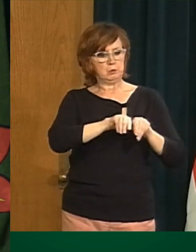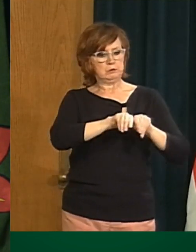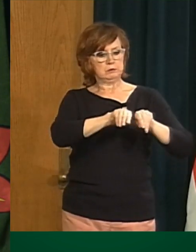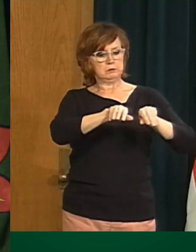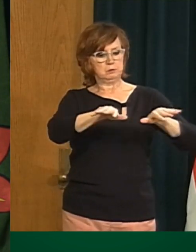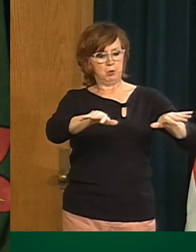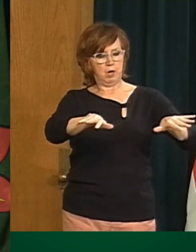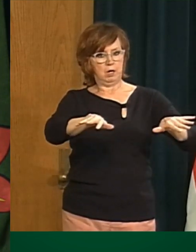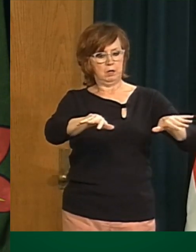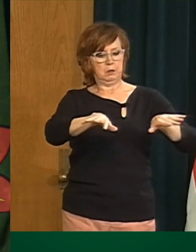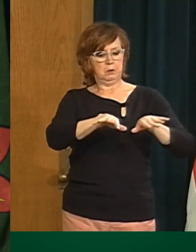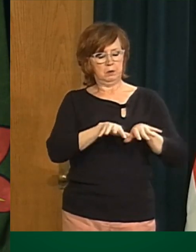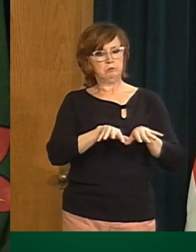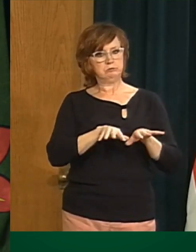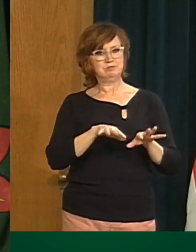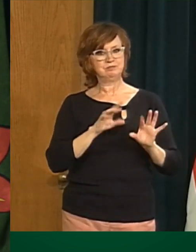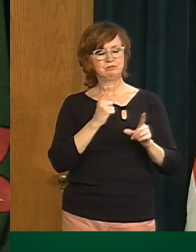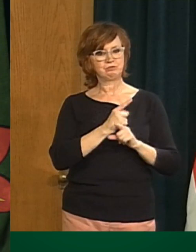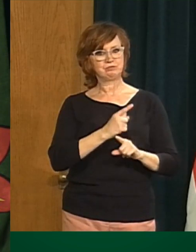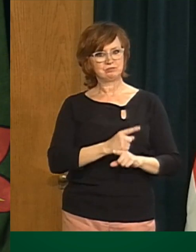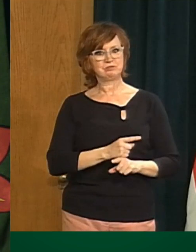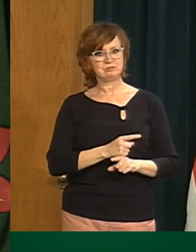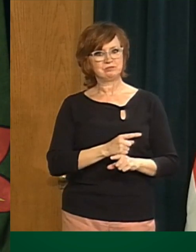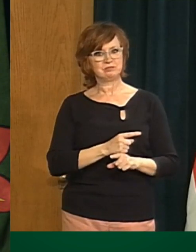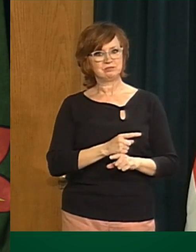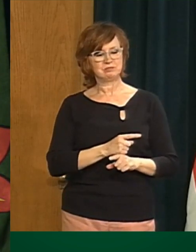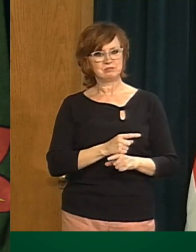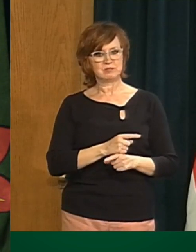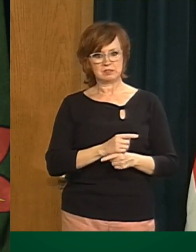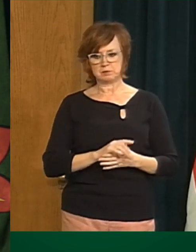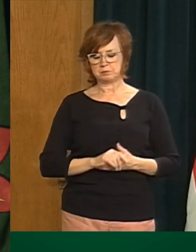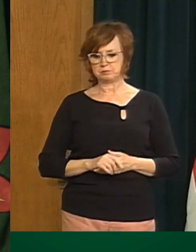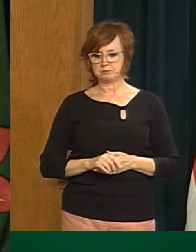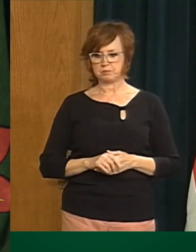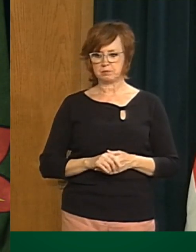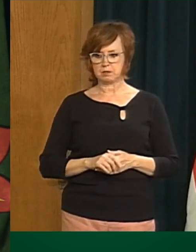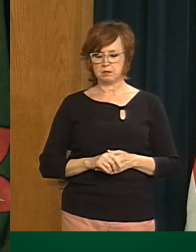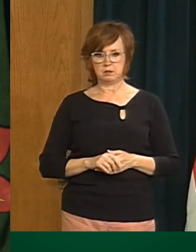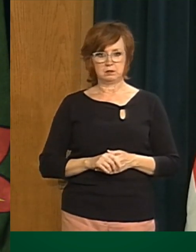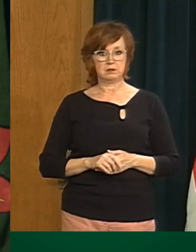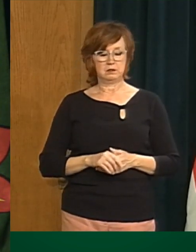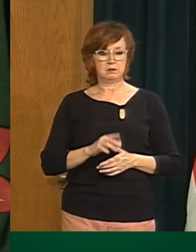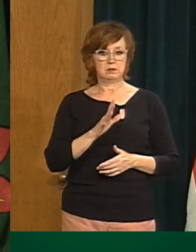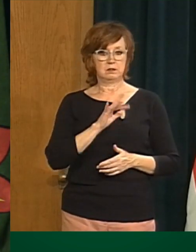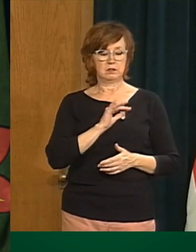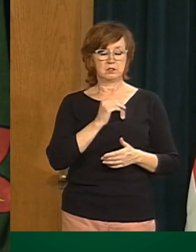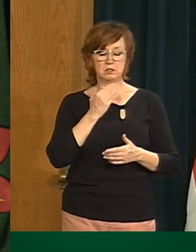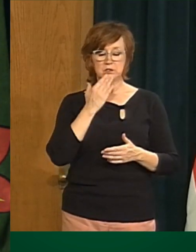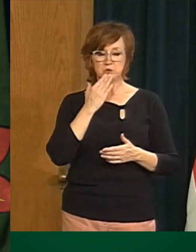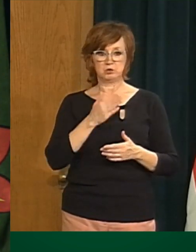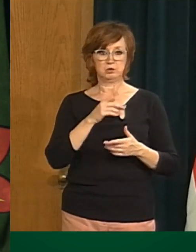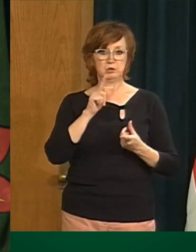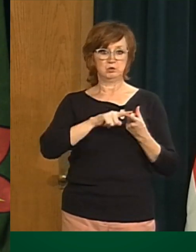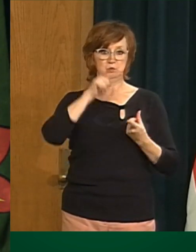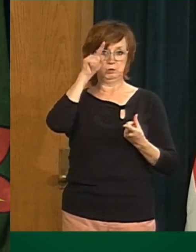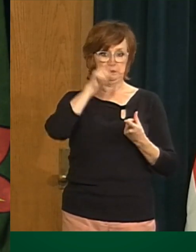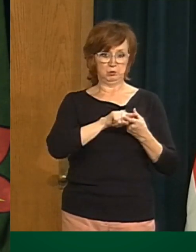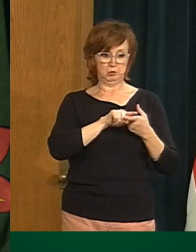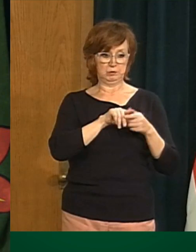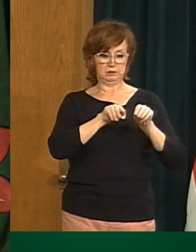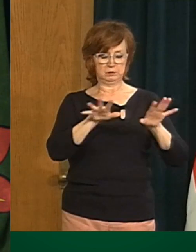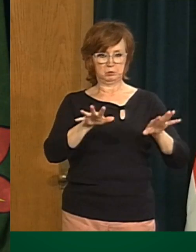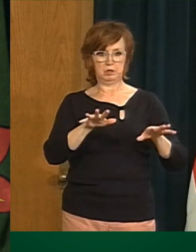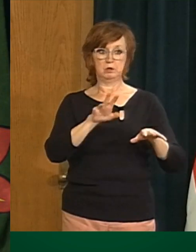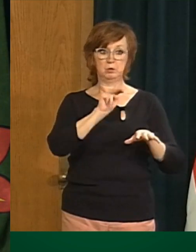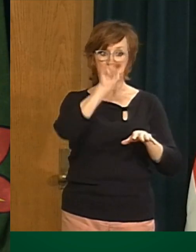isolated outbreaks in facilities and in communities. We have that now in the Northwest, and we're going to make every